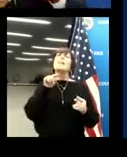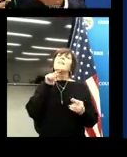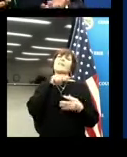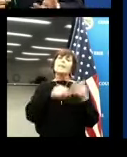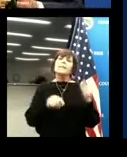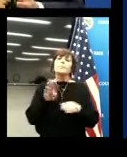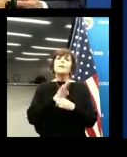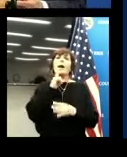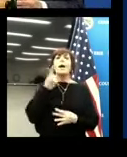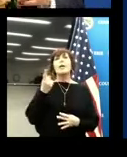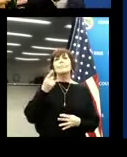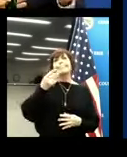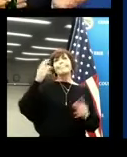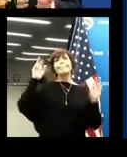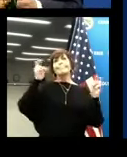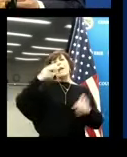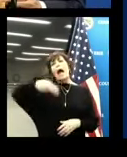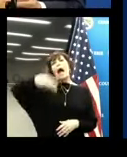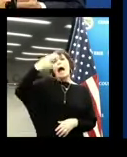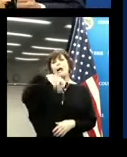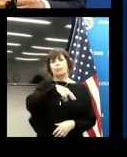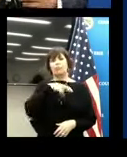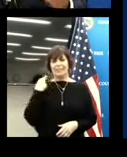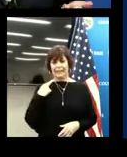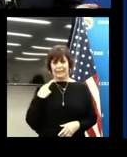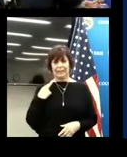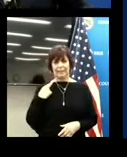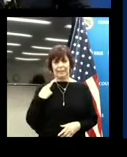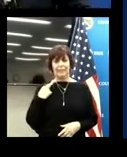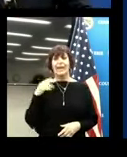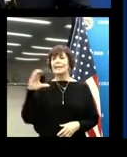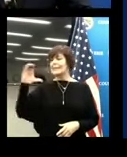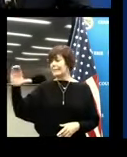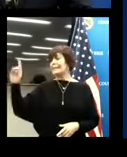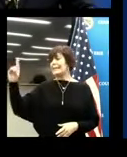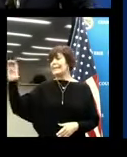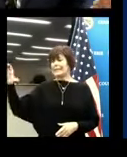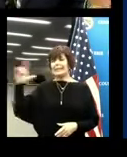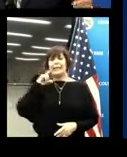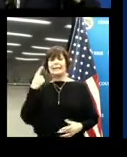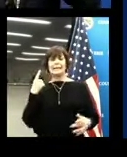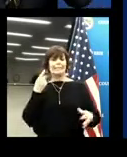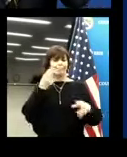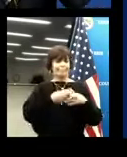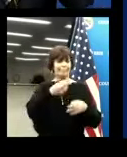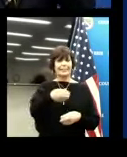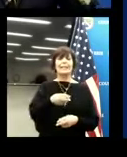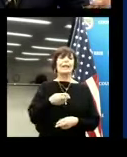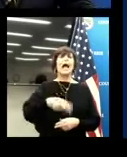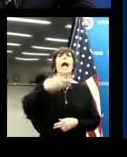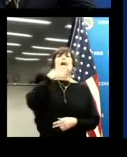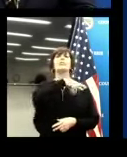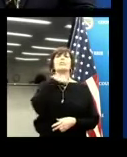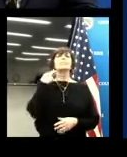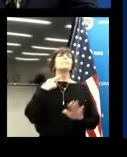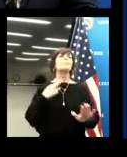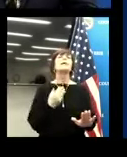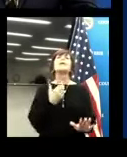as determined not just by the New York State Department of Health, but by the CDC. Dining. Everybody wants to know about